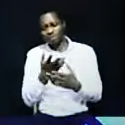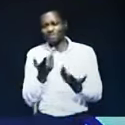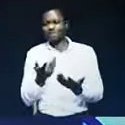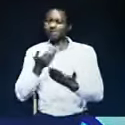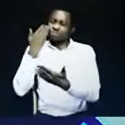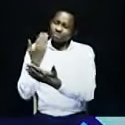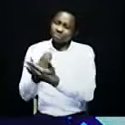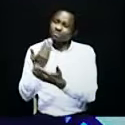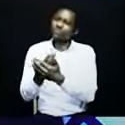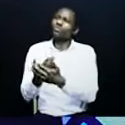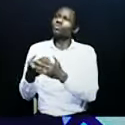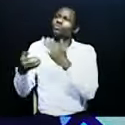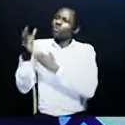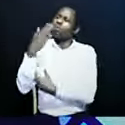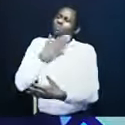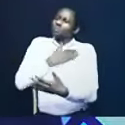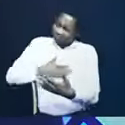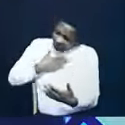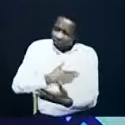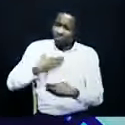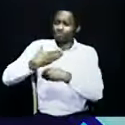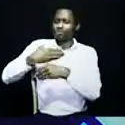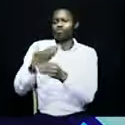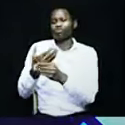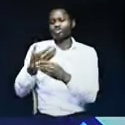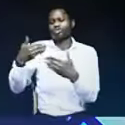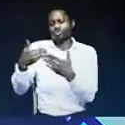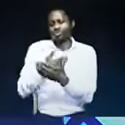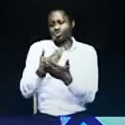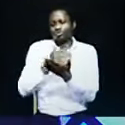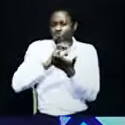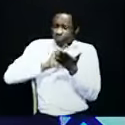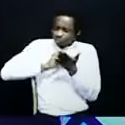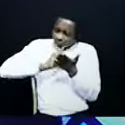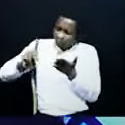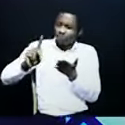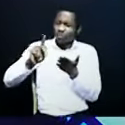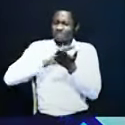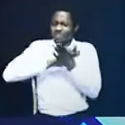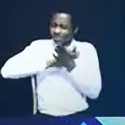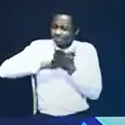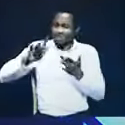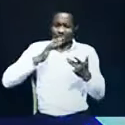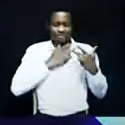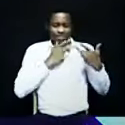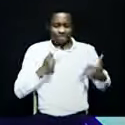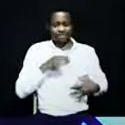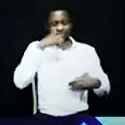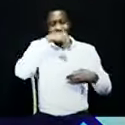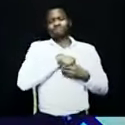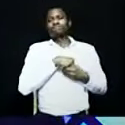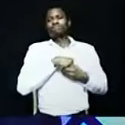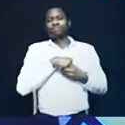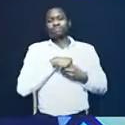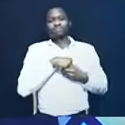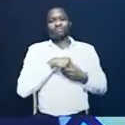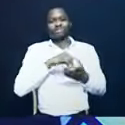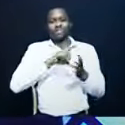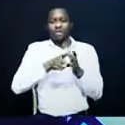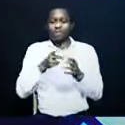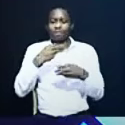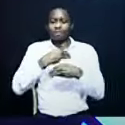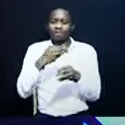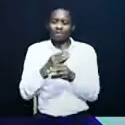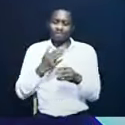so no better me I can say, oh, yanko po mesrao, bakume mutie e mame. Oh God, renew a steadfast spirit within me.